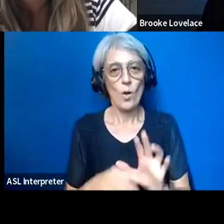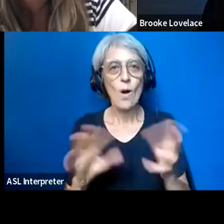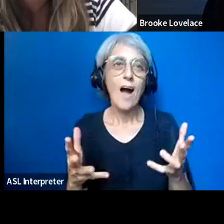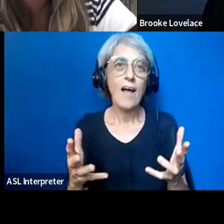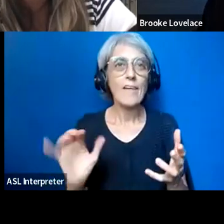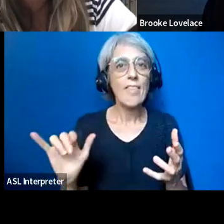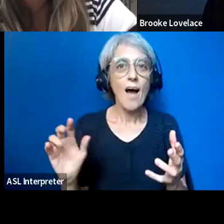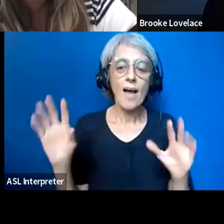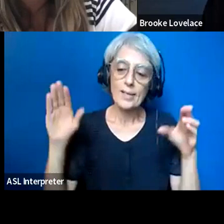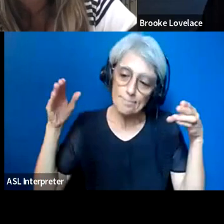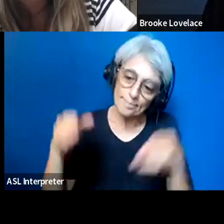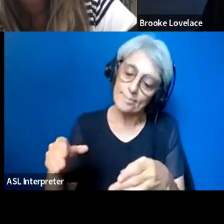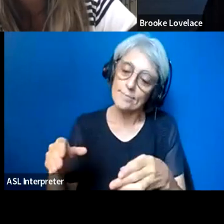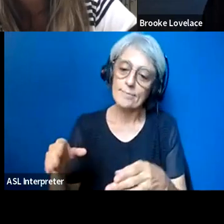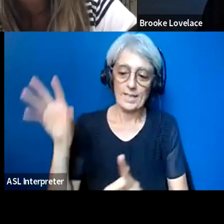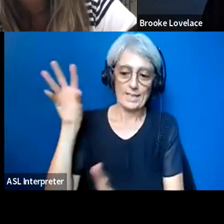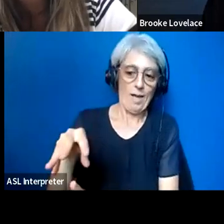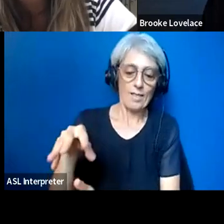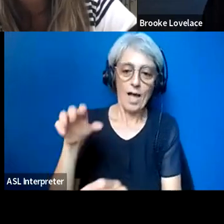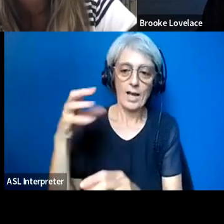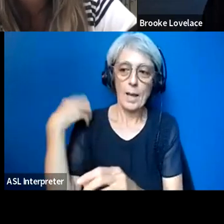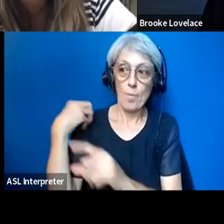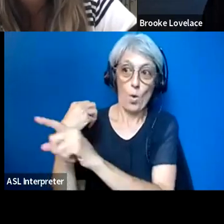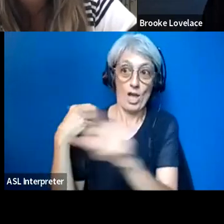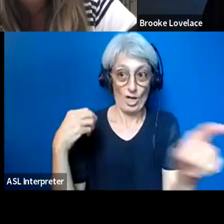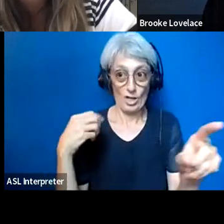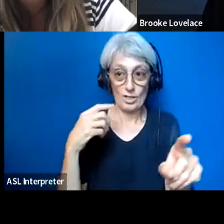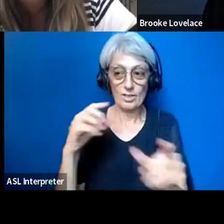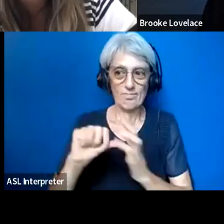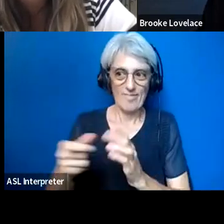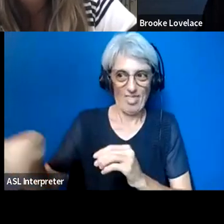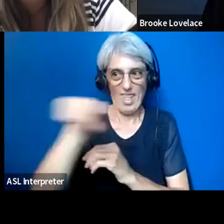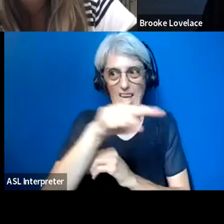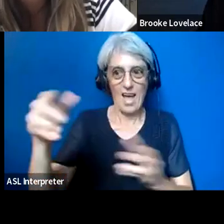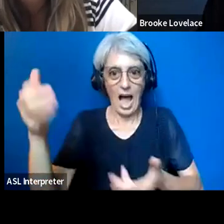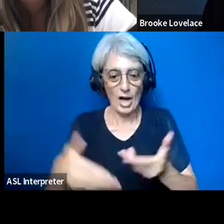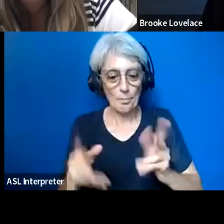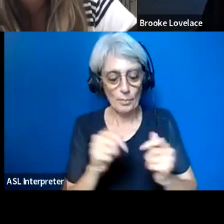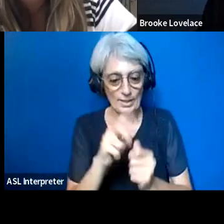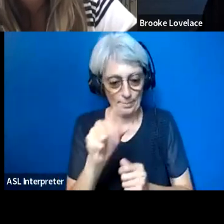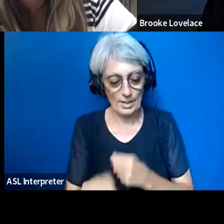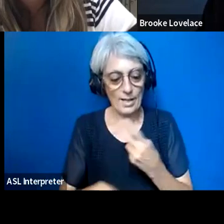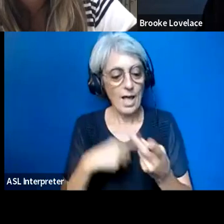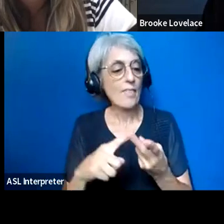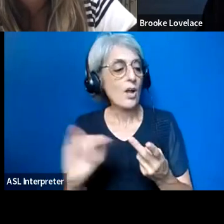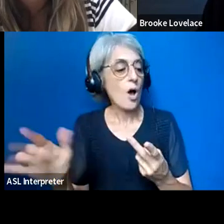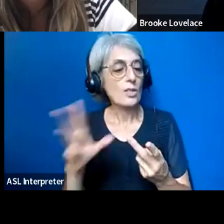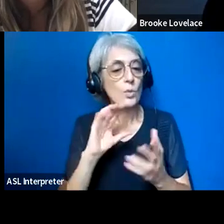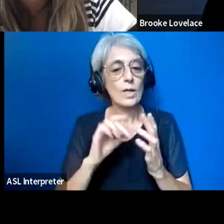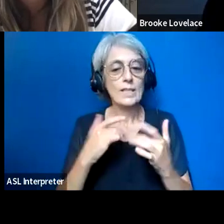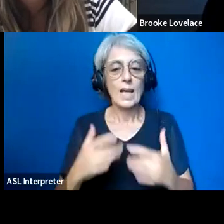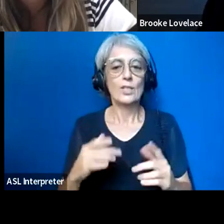spotlight on employers who hire people with disabilities, and then we really spotlight the person who's